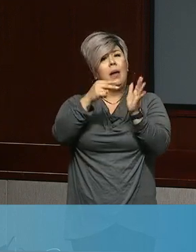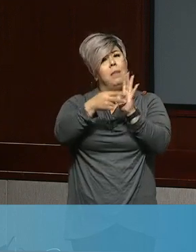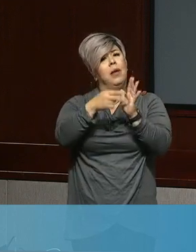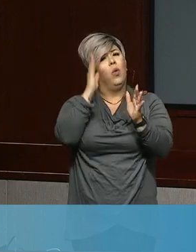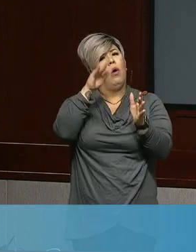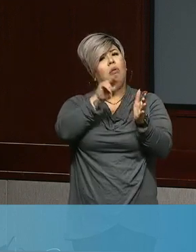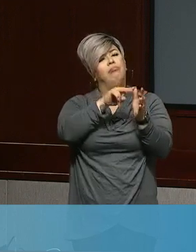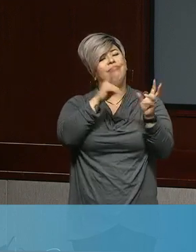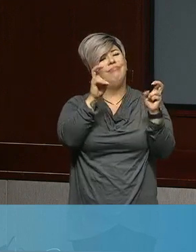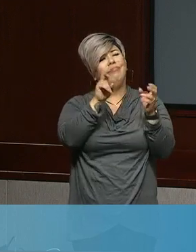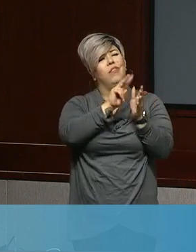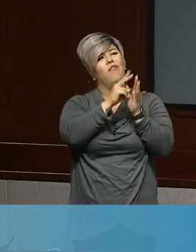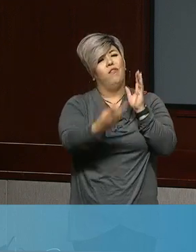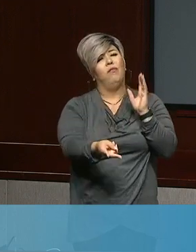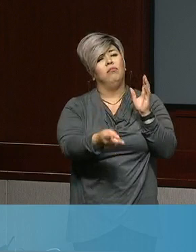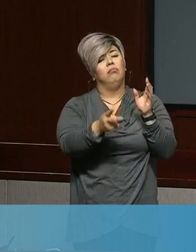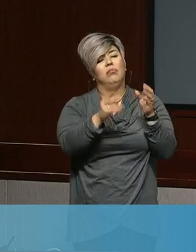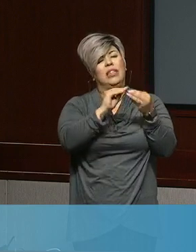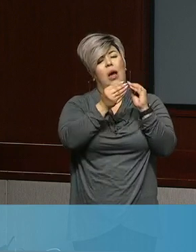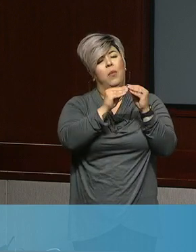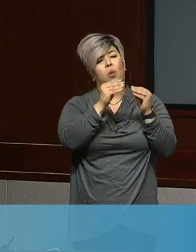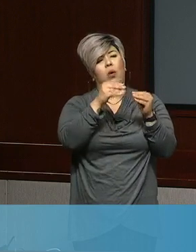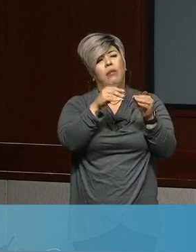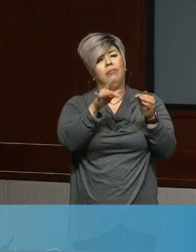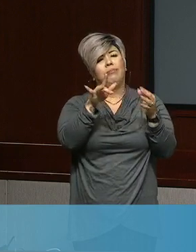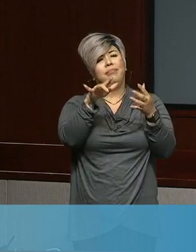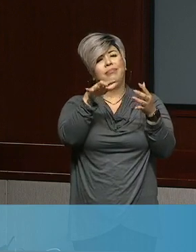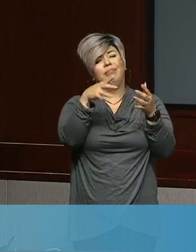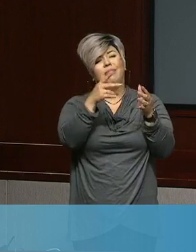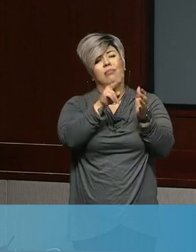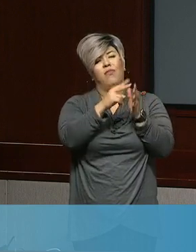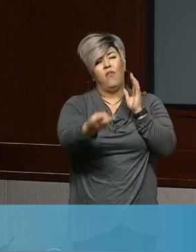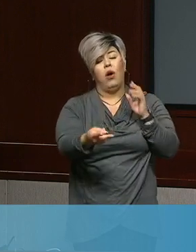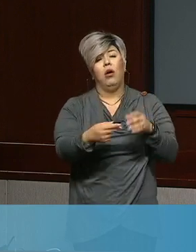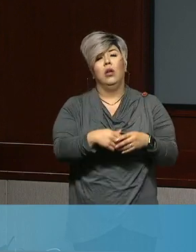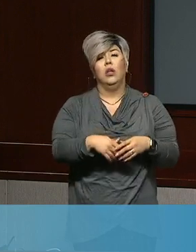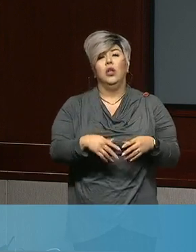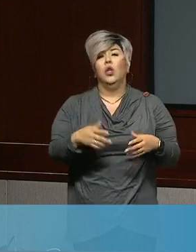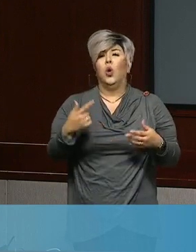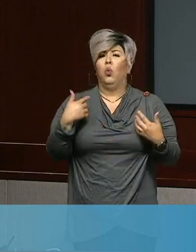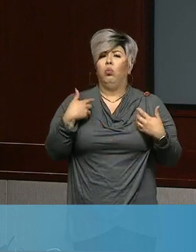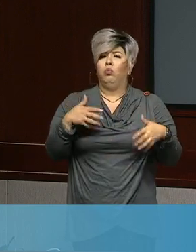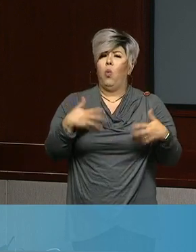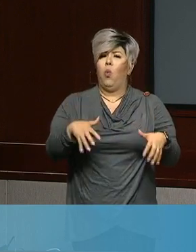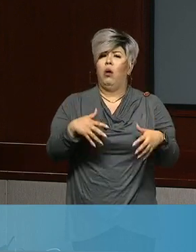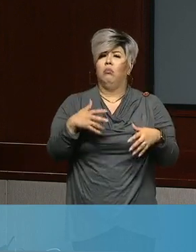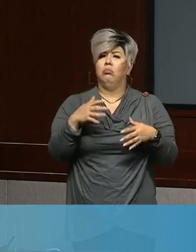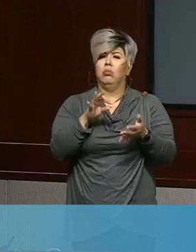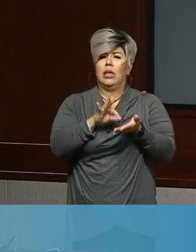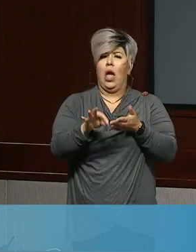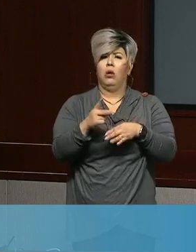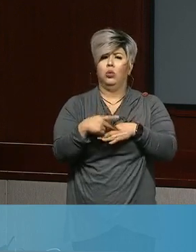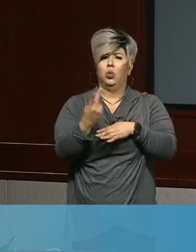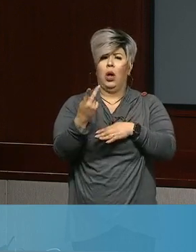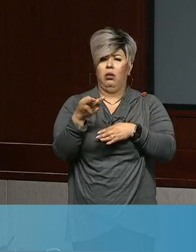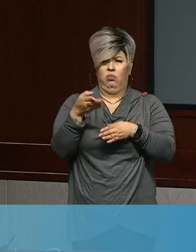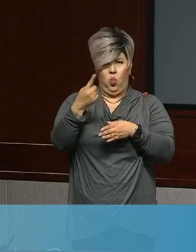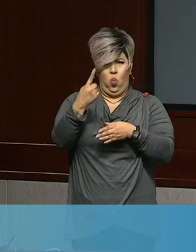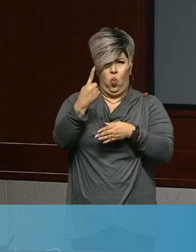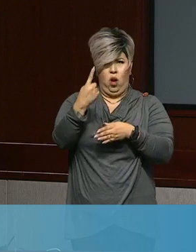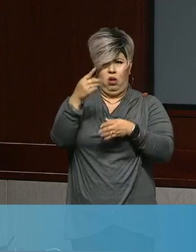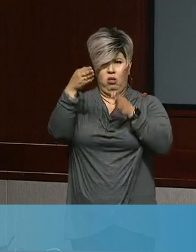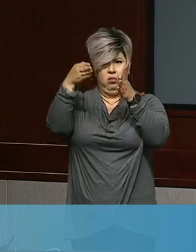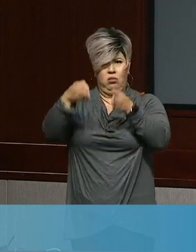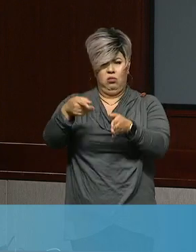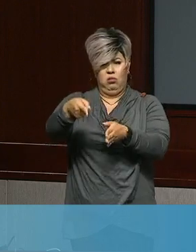second iteration of that patient. So we wouldn't want to count that person twice because they are, as